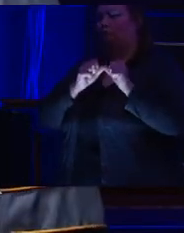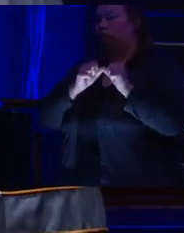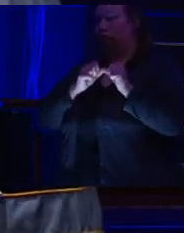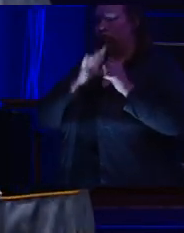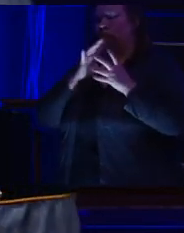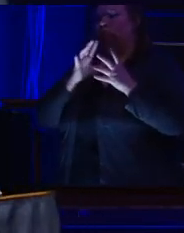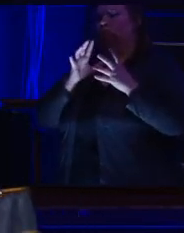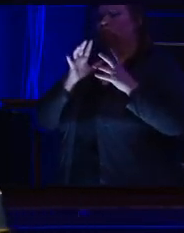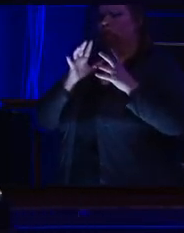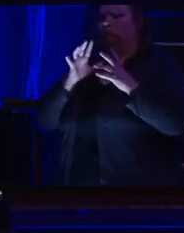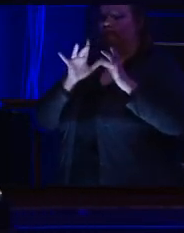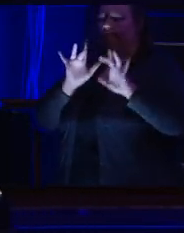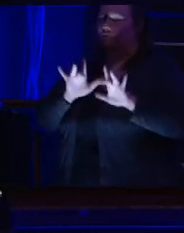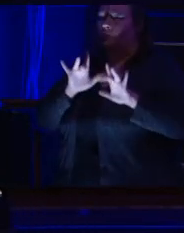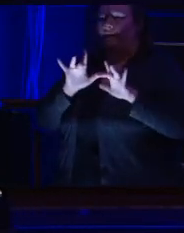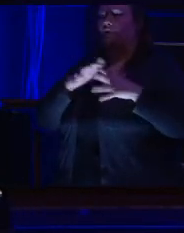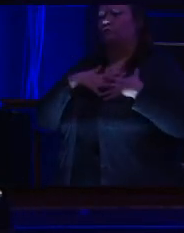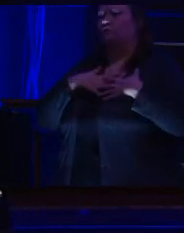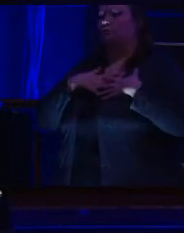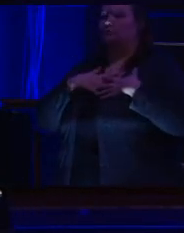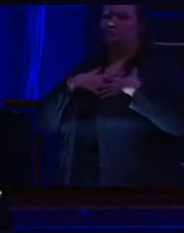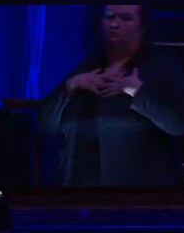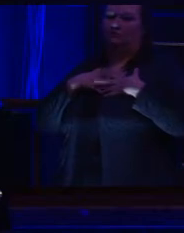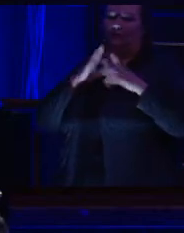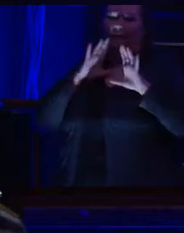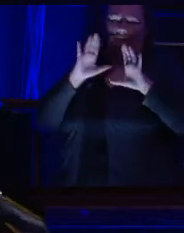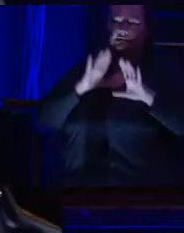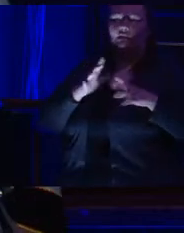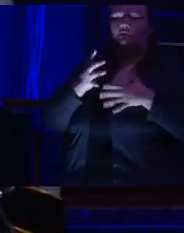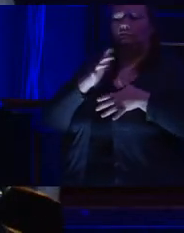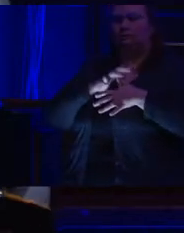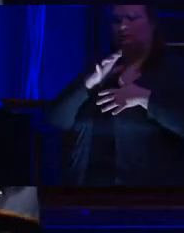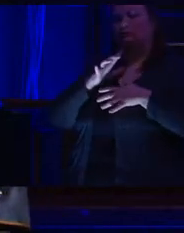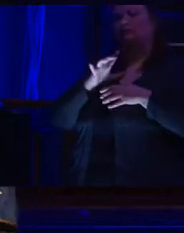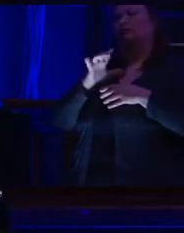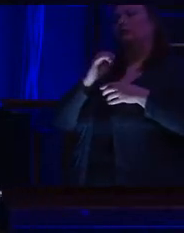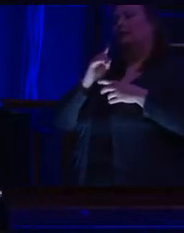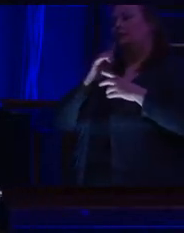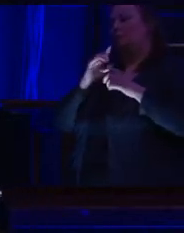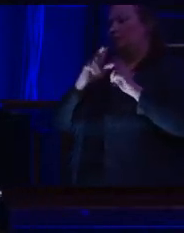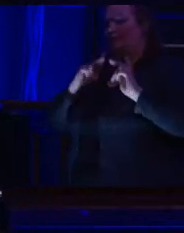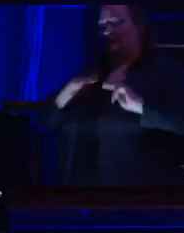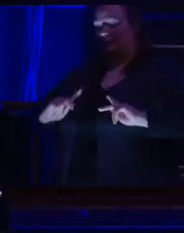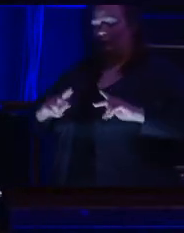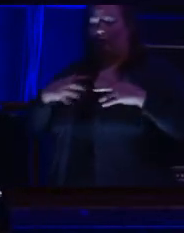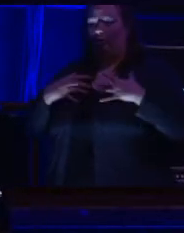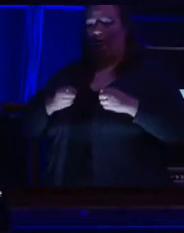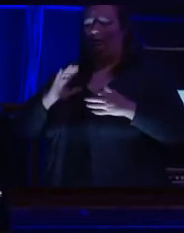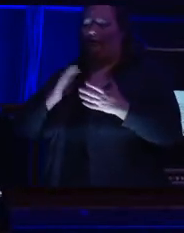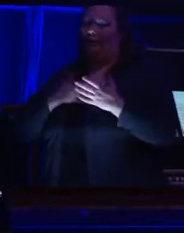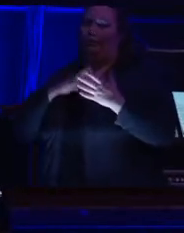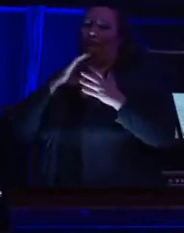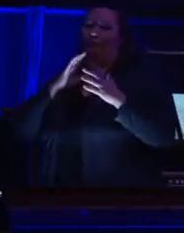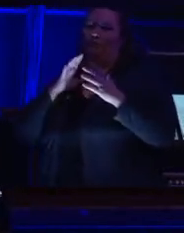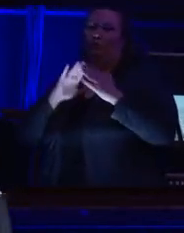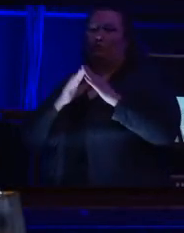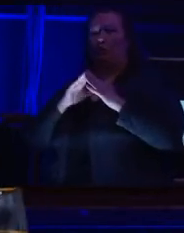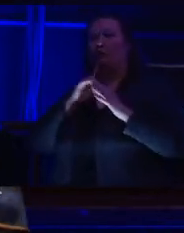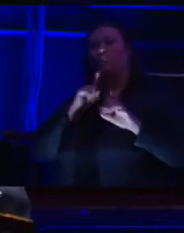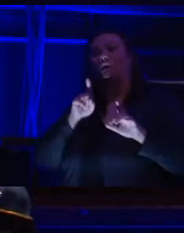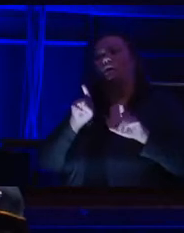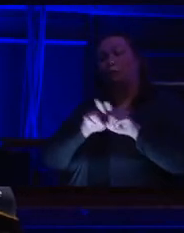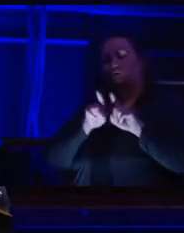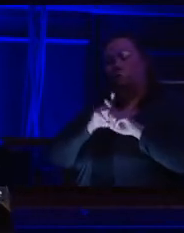compassion and excellence. And as we attend to the physical health of our community, we must also